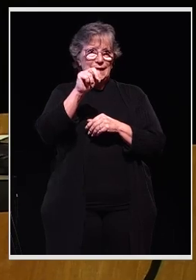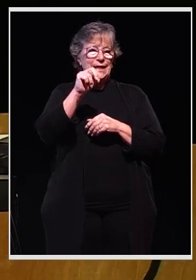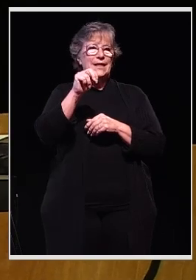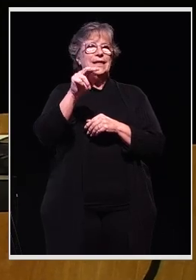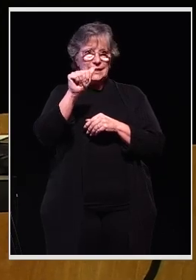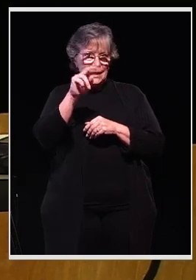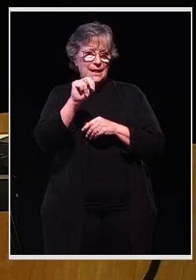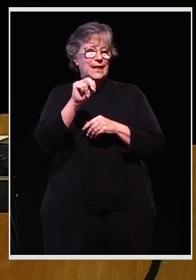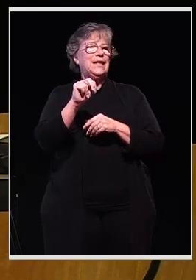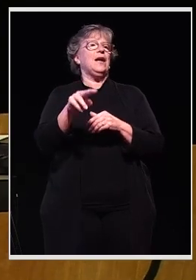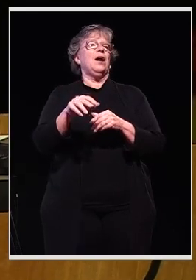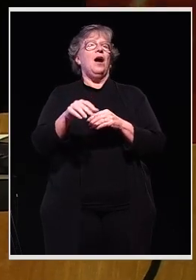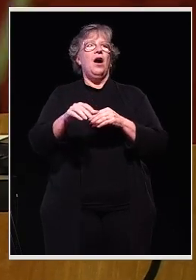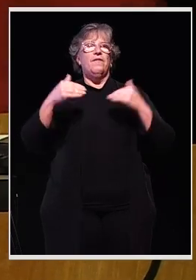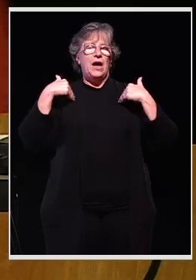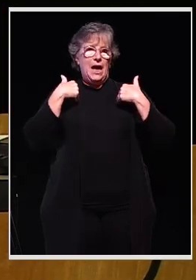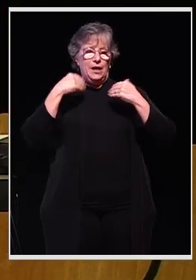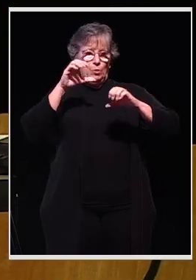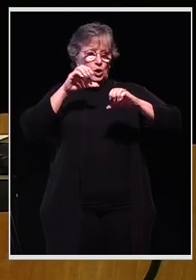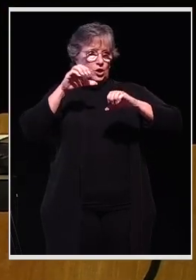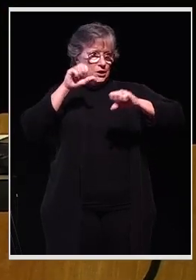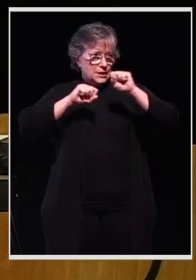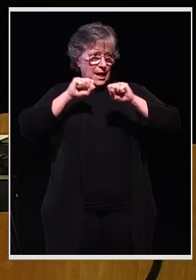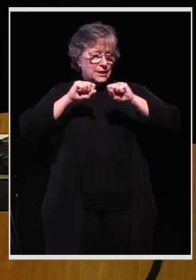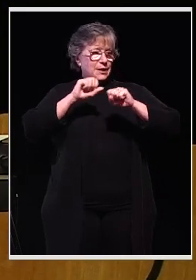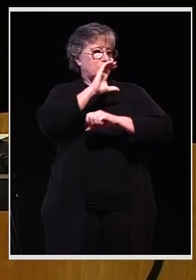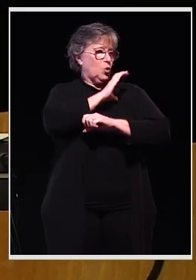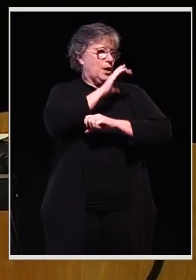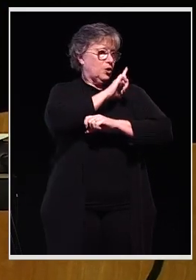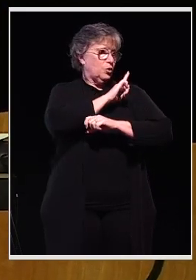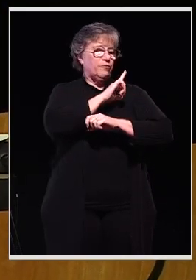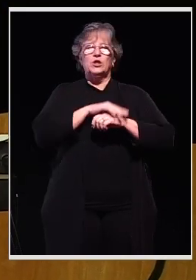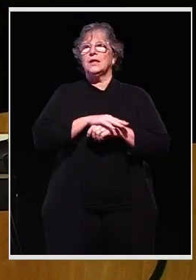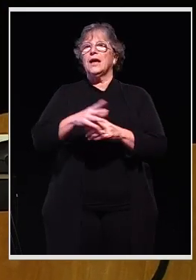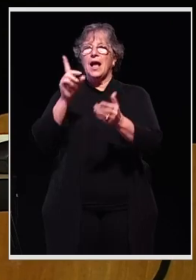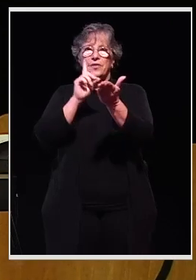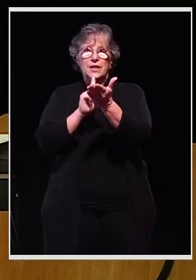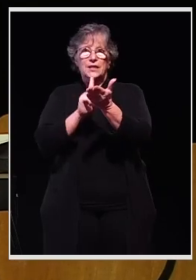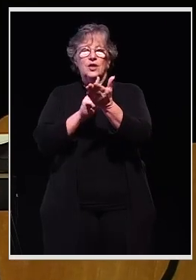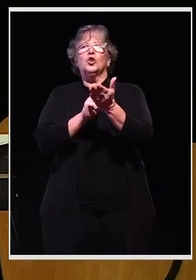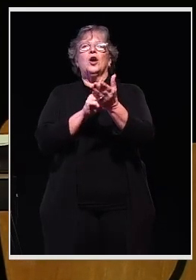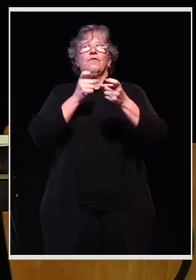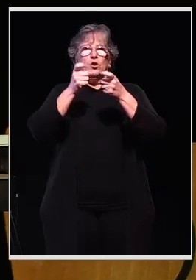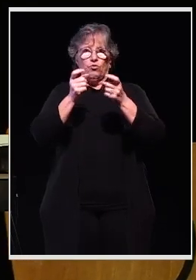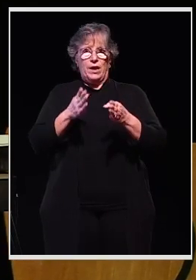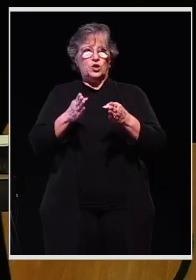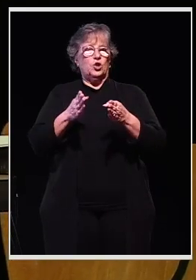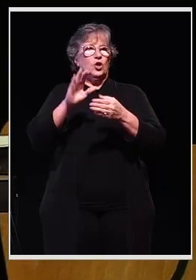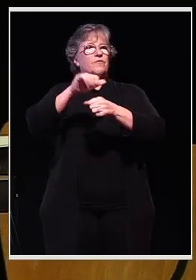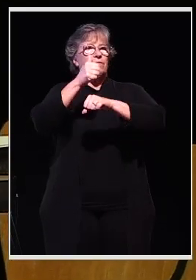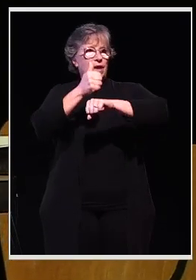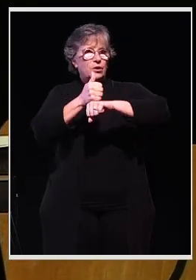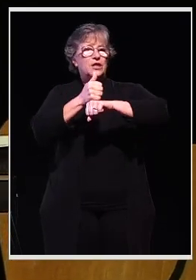University, and Dr. Saharamoon Chippotin, the Executive Director of the Foundation for Food and Agriculture